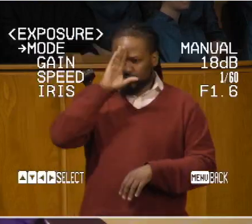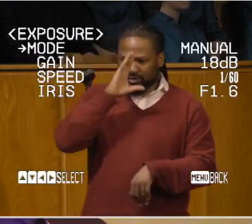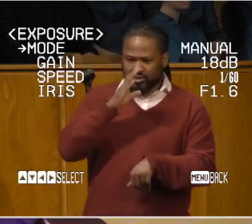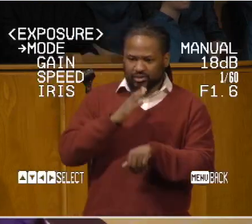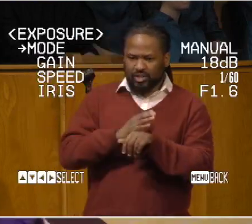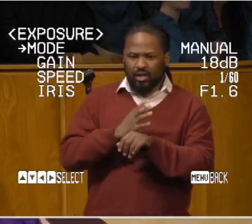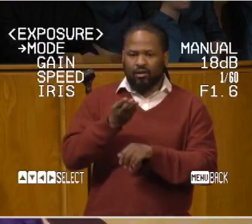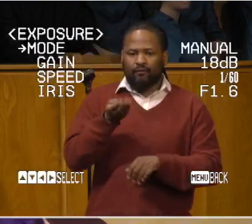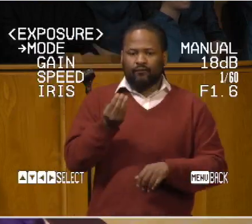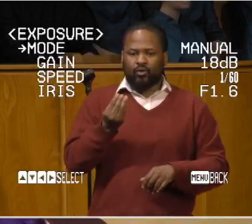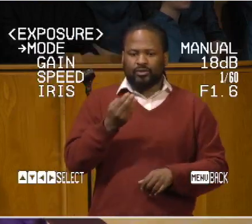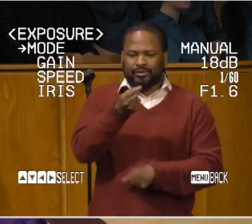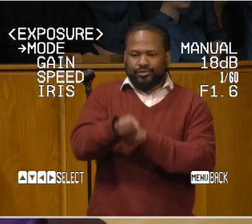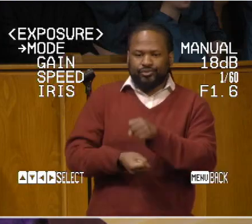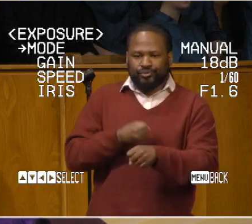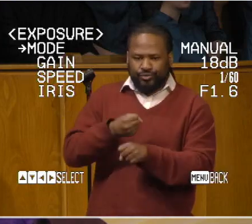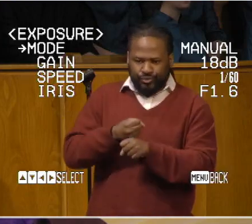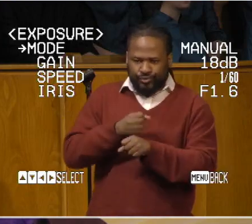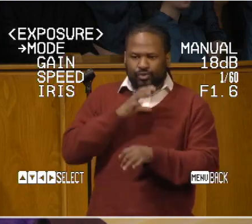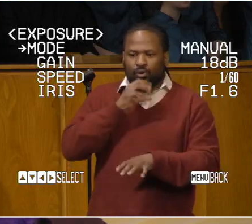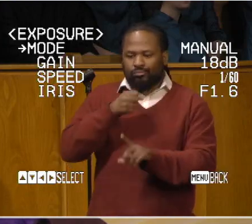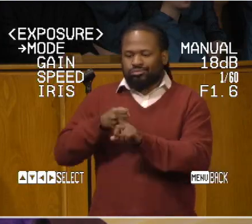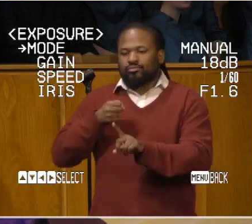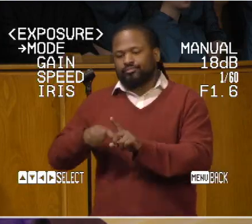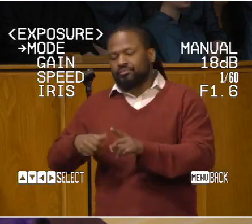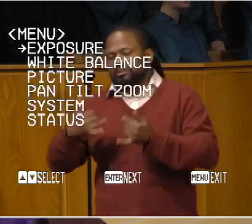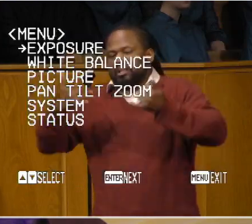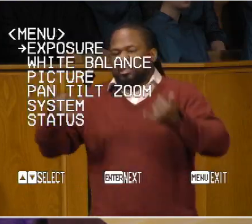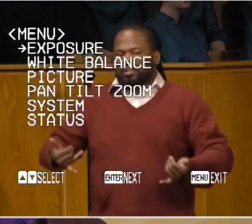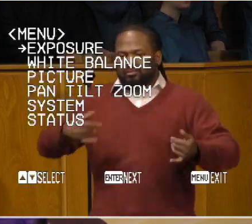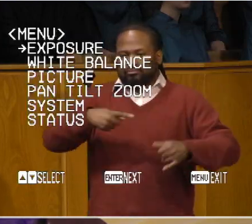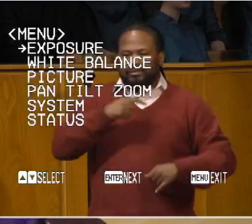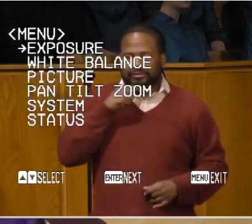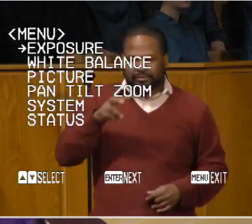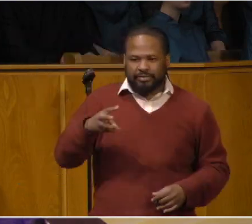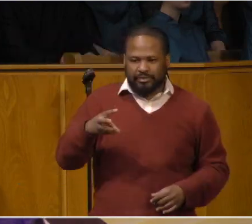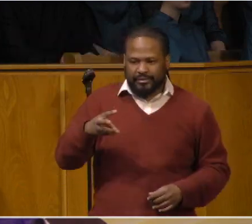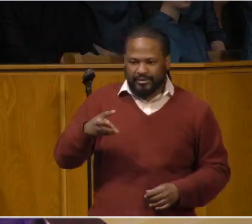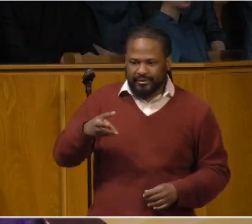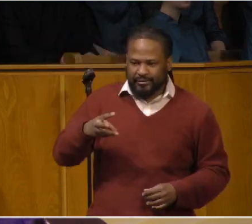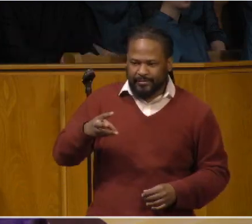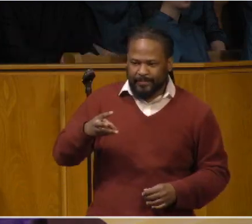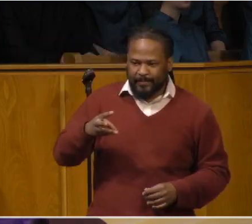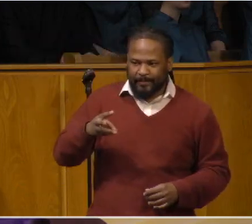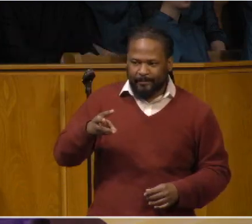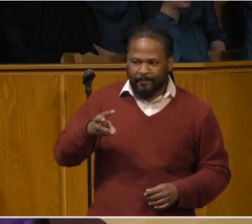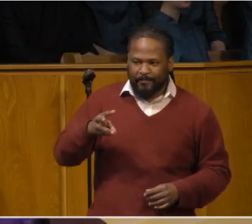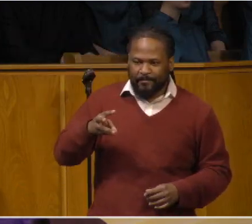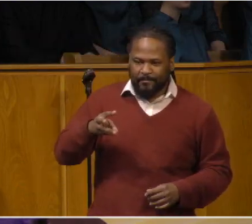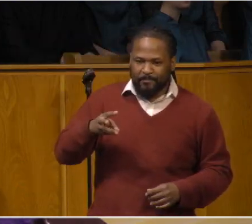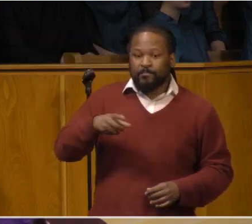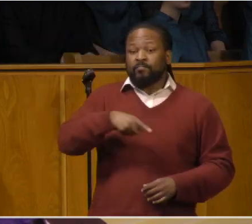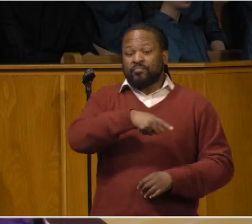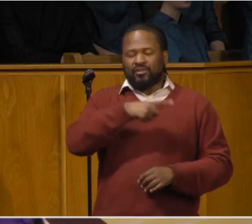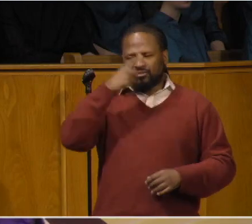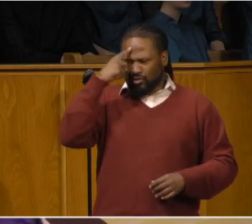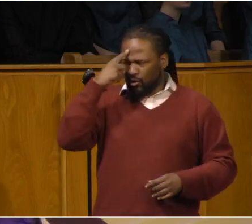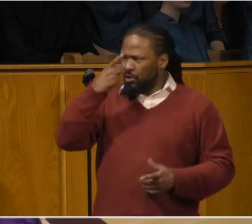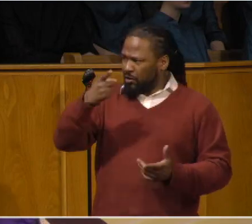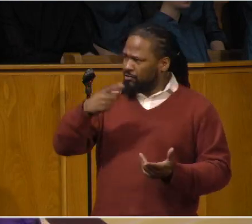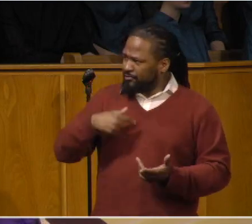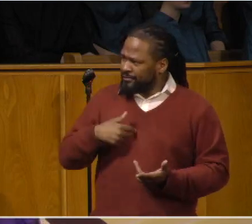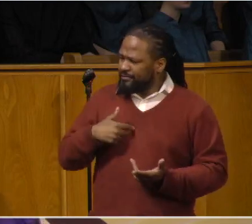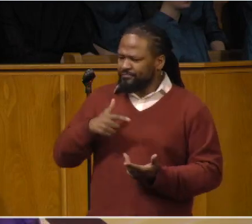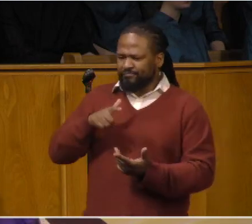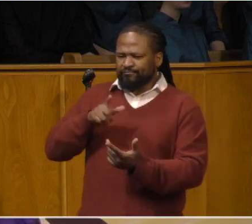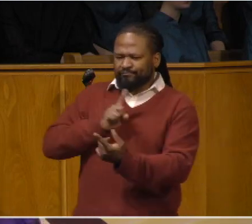approximately 16, the one he had been steeping in their traditions. The one whom he thought he would find a